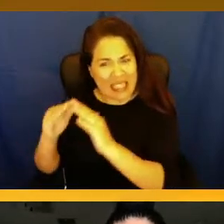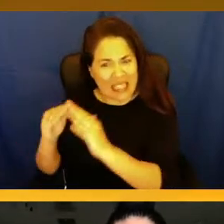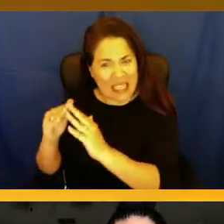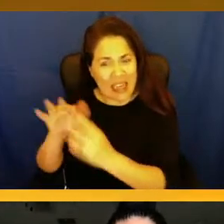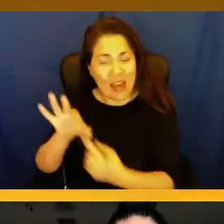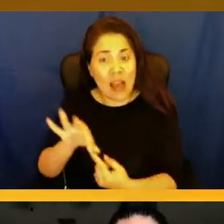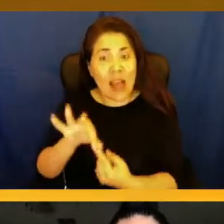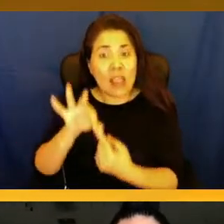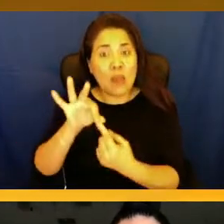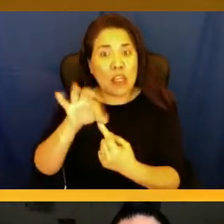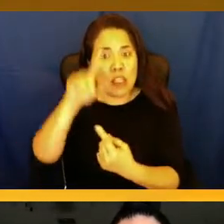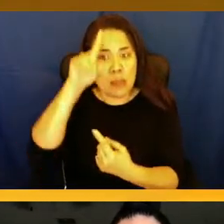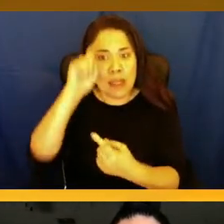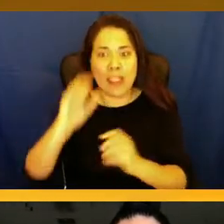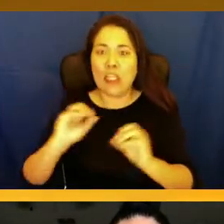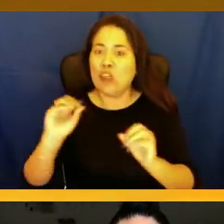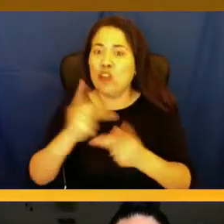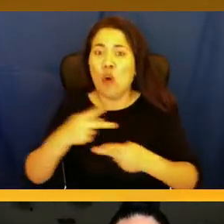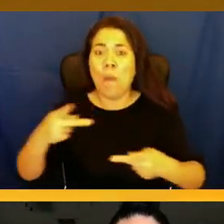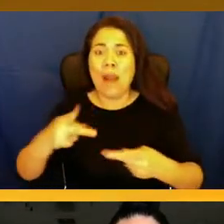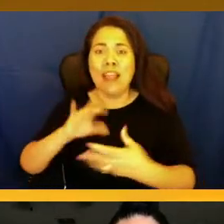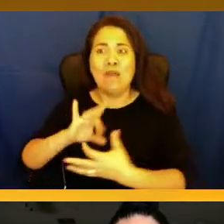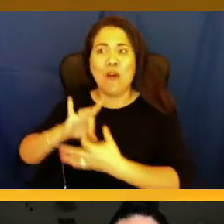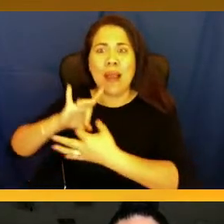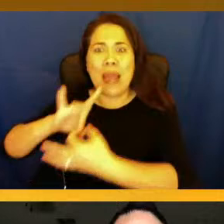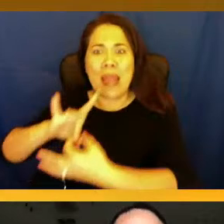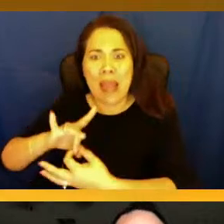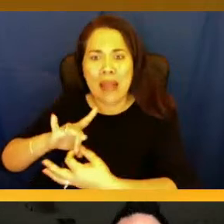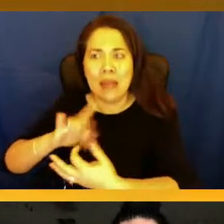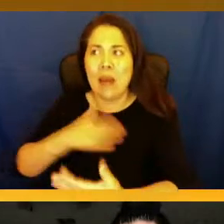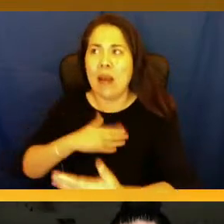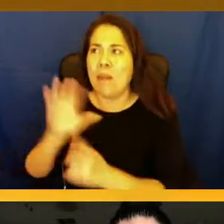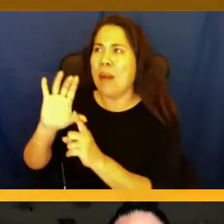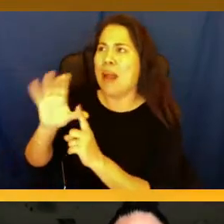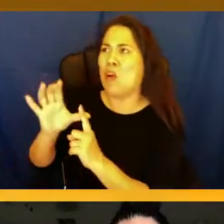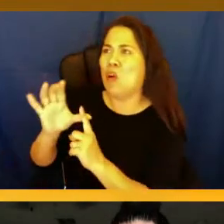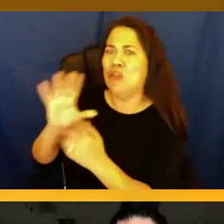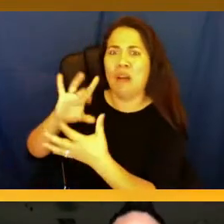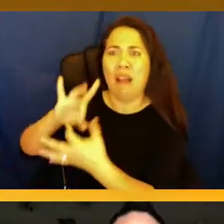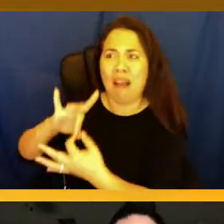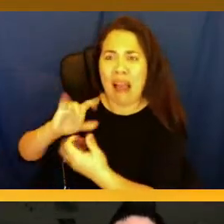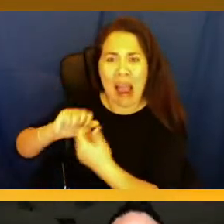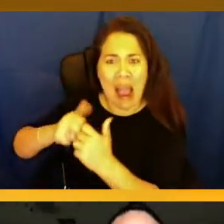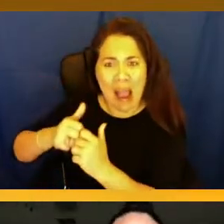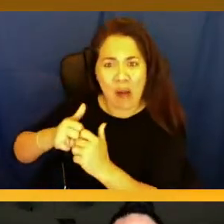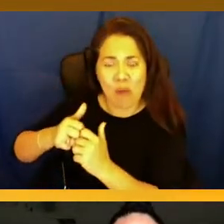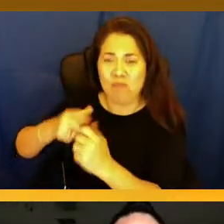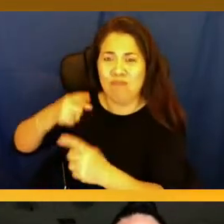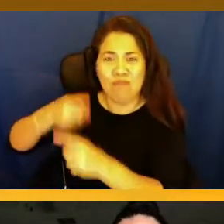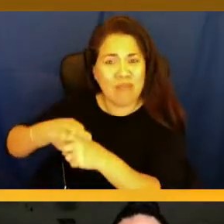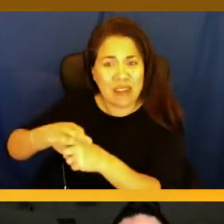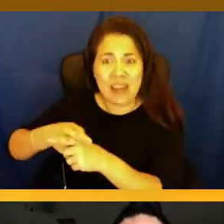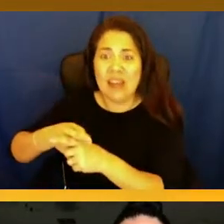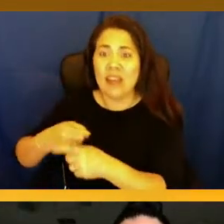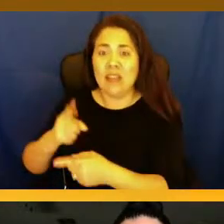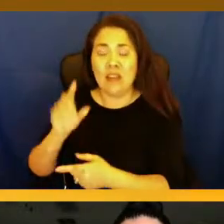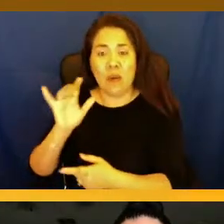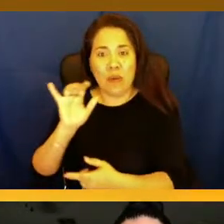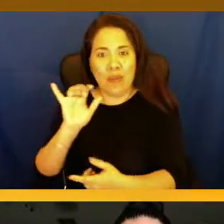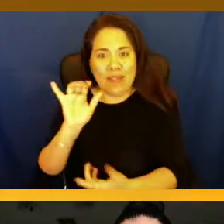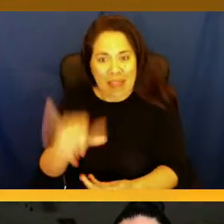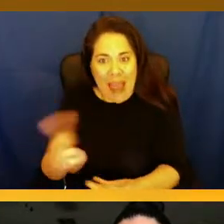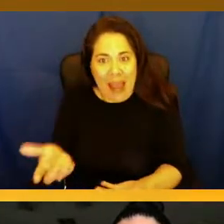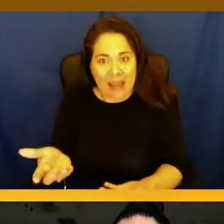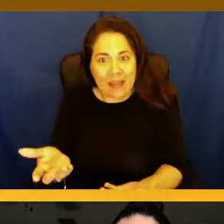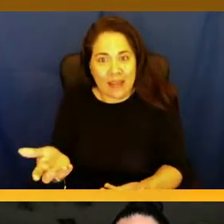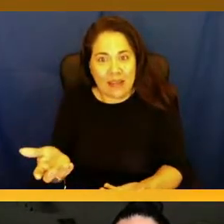if there isn't a place to connect their culture for them to connect to, right? And so, you